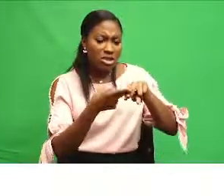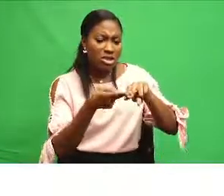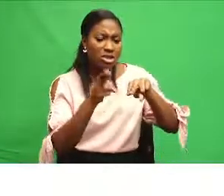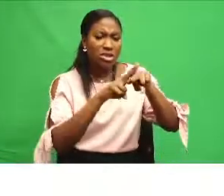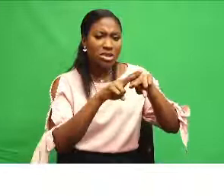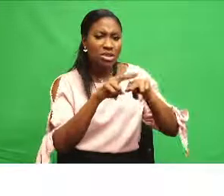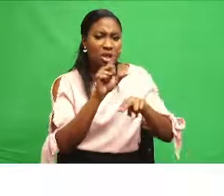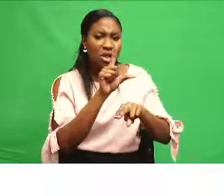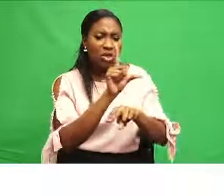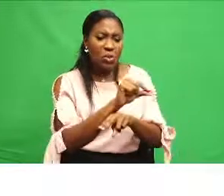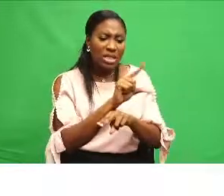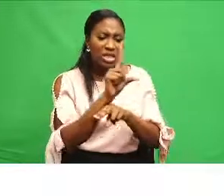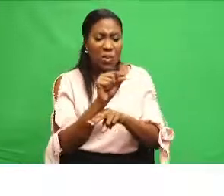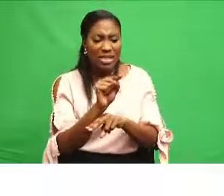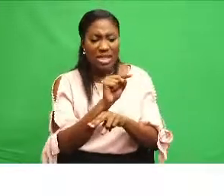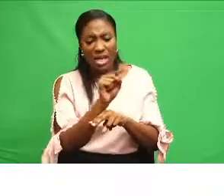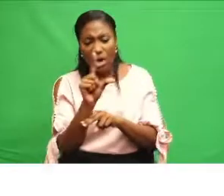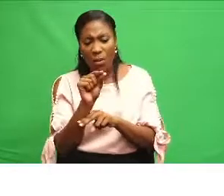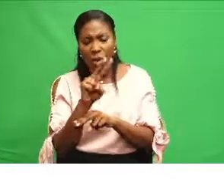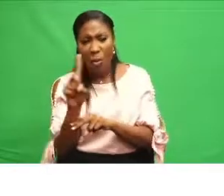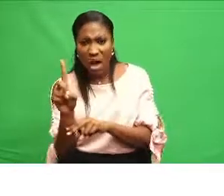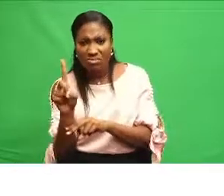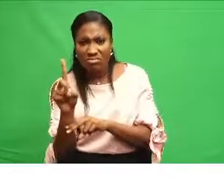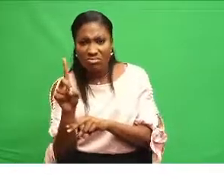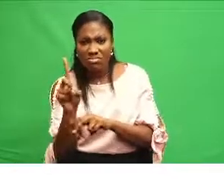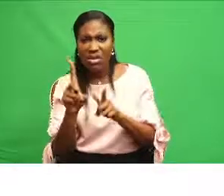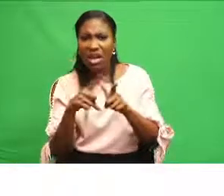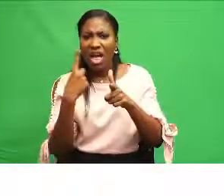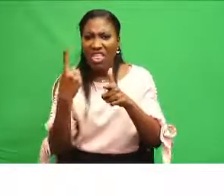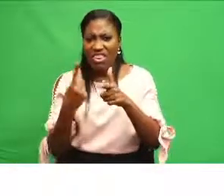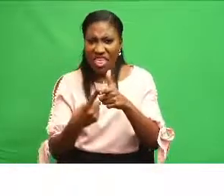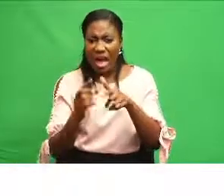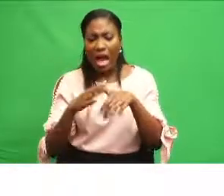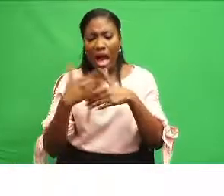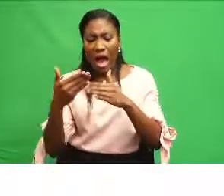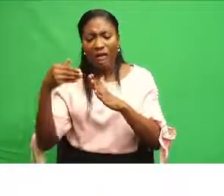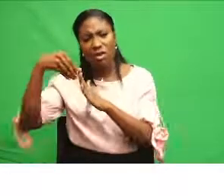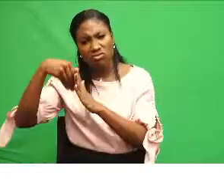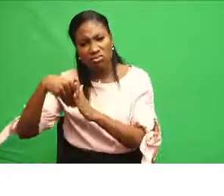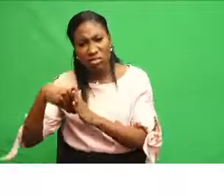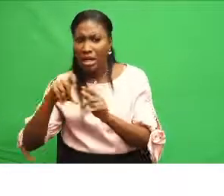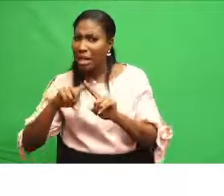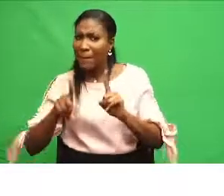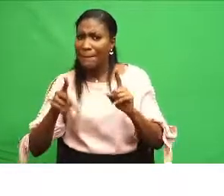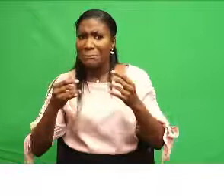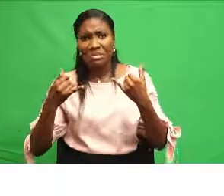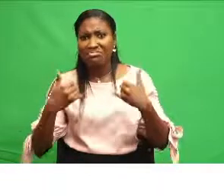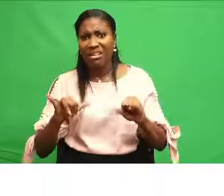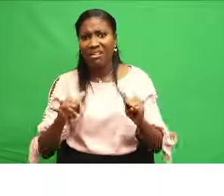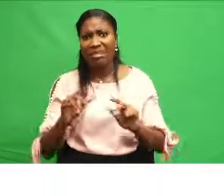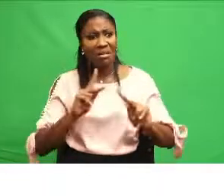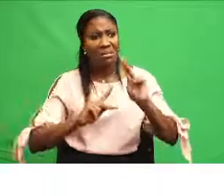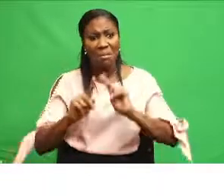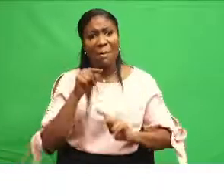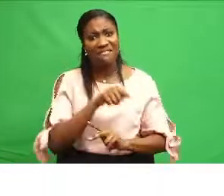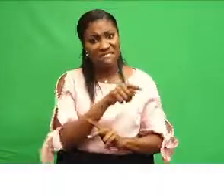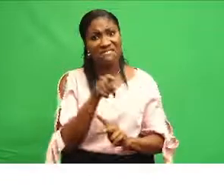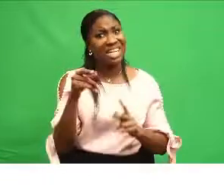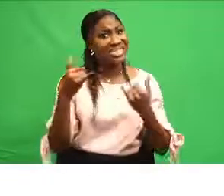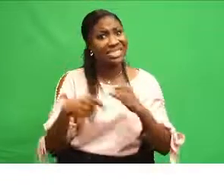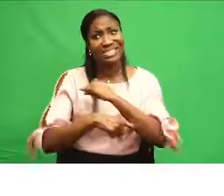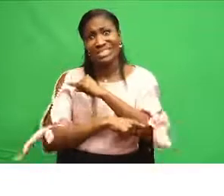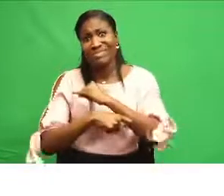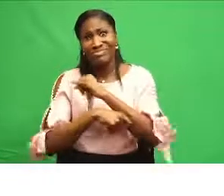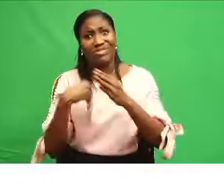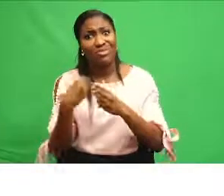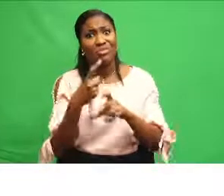2020, 2021. There was a slight increase and then a slight dip afterwards, but it still cause for concern. The impact of